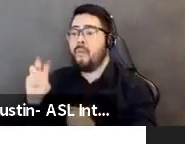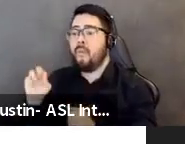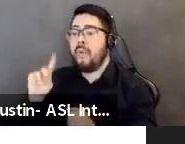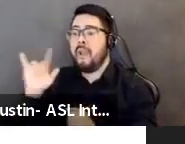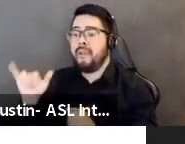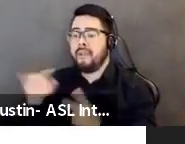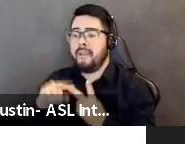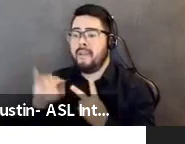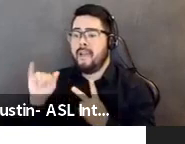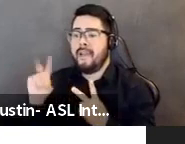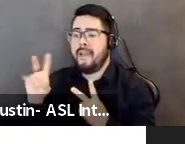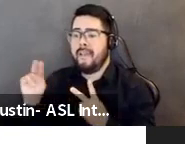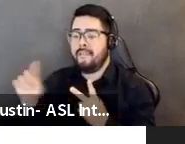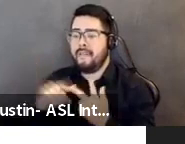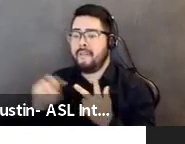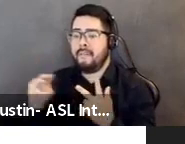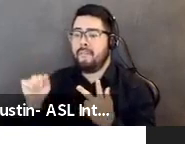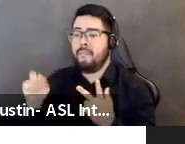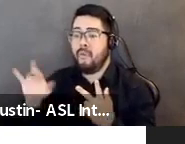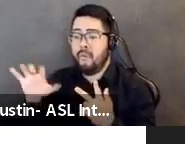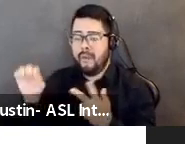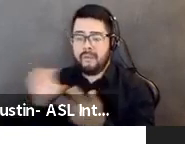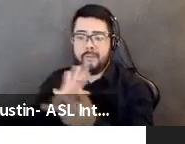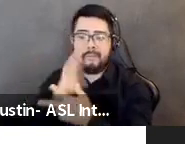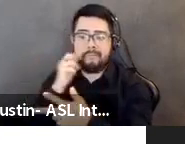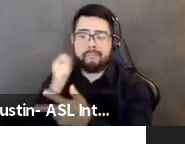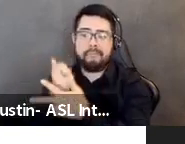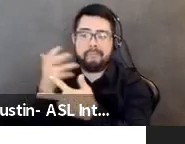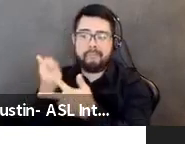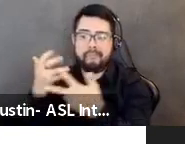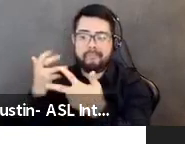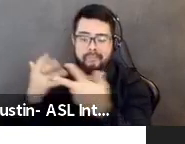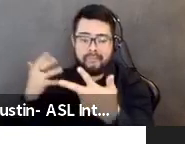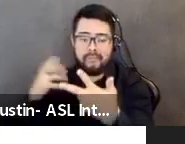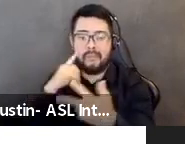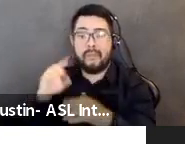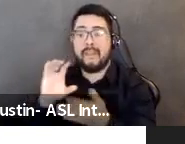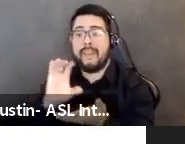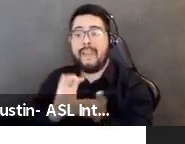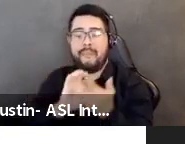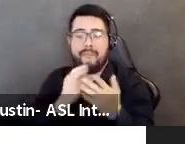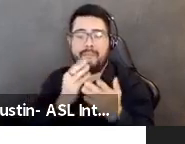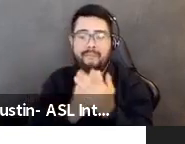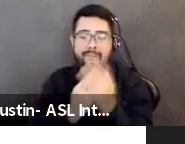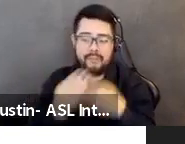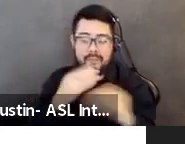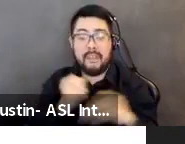ivan hanson and maurice sweeney to walk us through the capital budget for next year